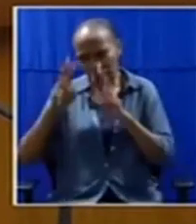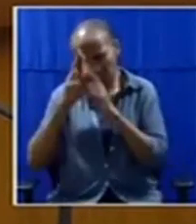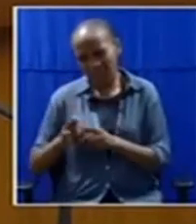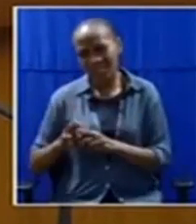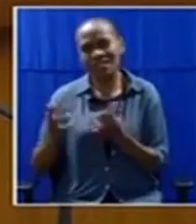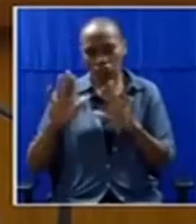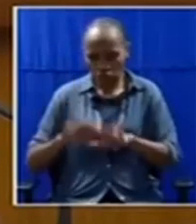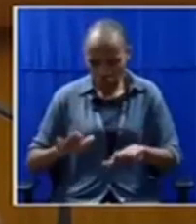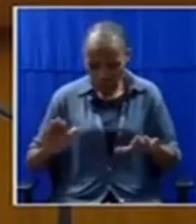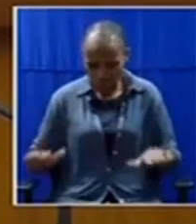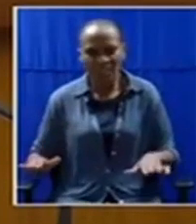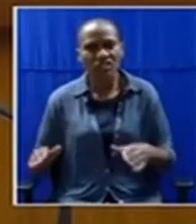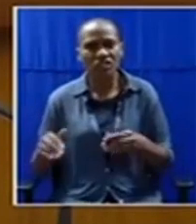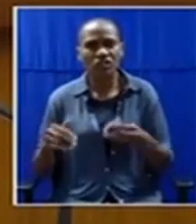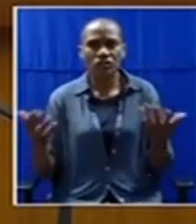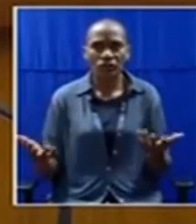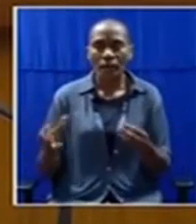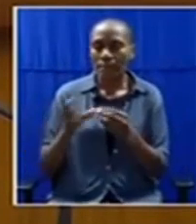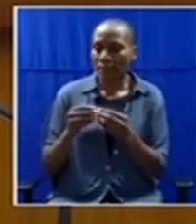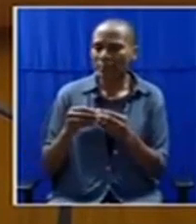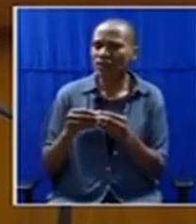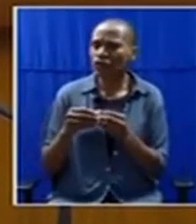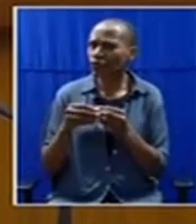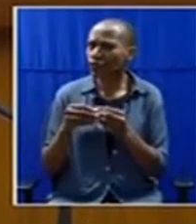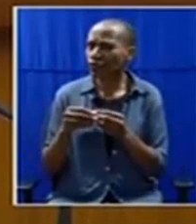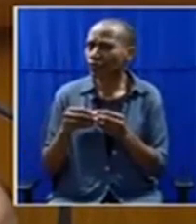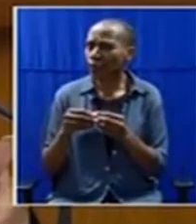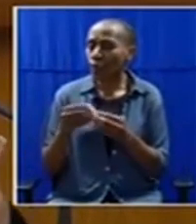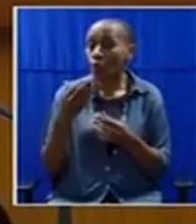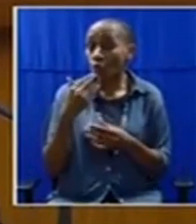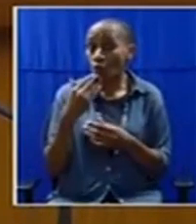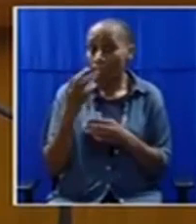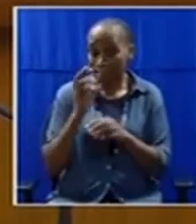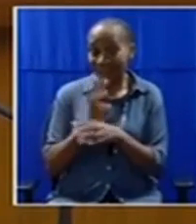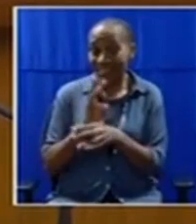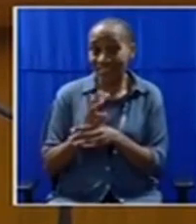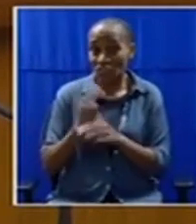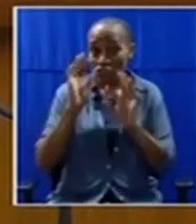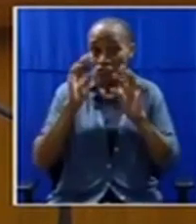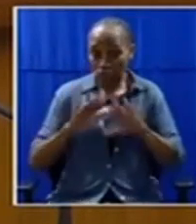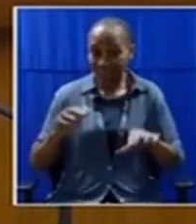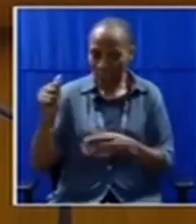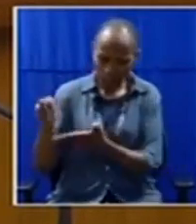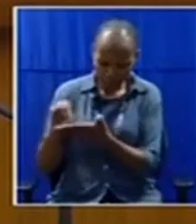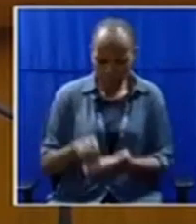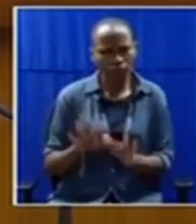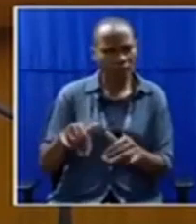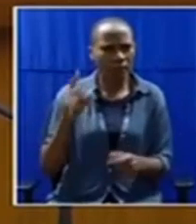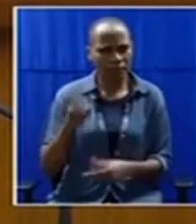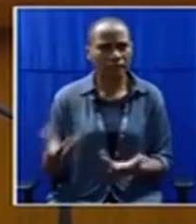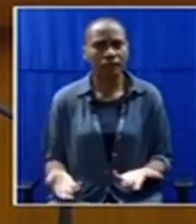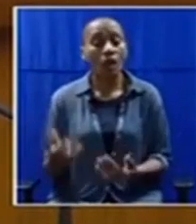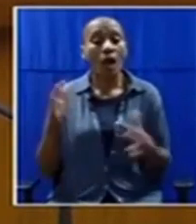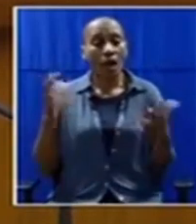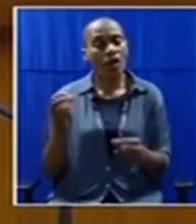for child-rearing facilities for members of parliament who are caregivers. For Parliament to do its oversight